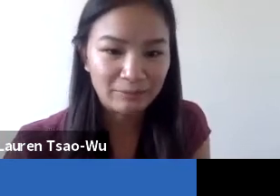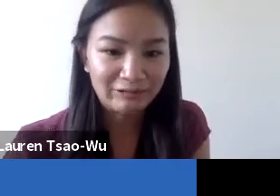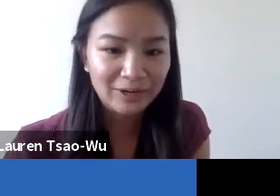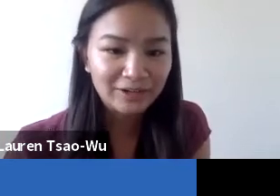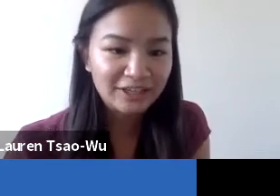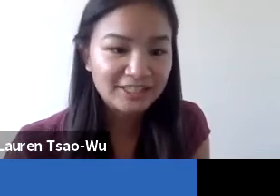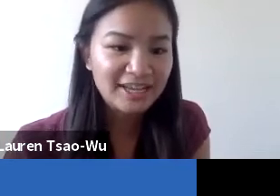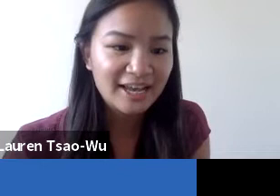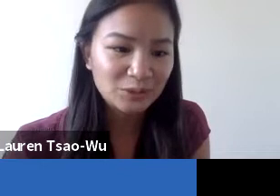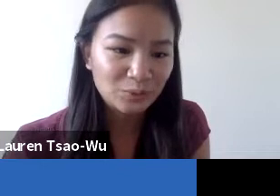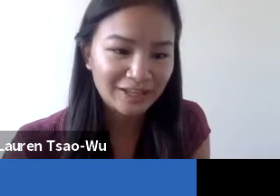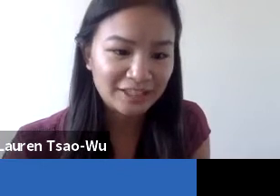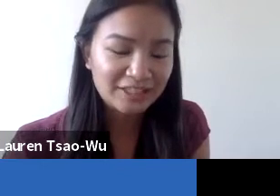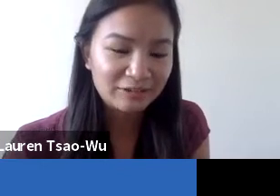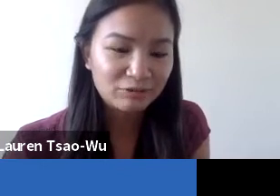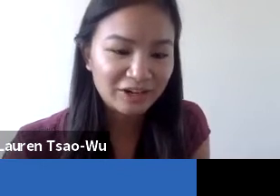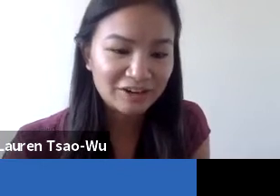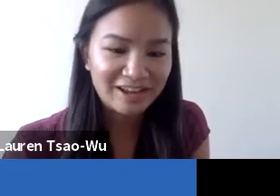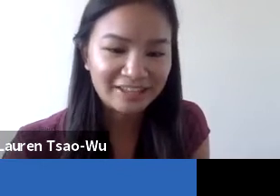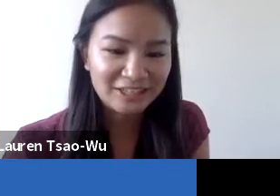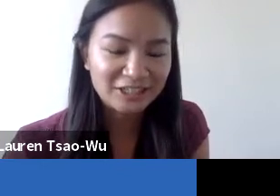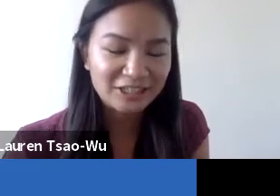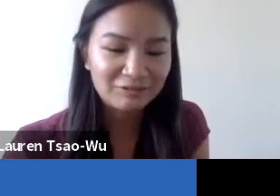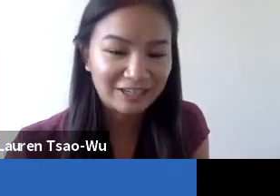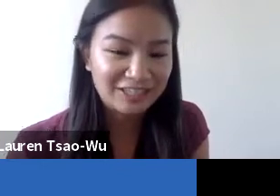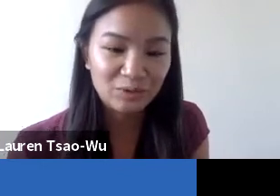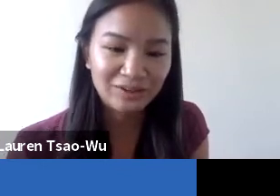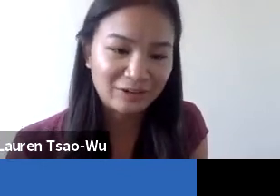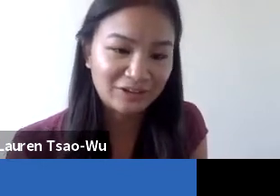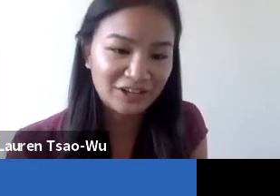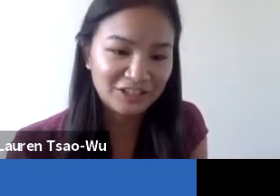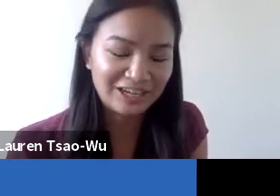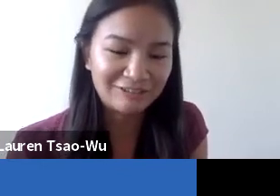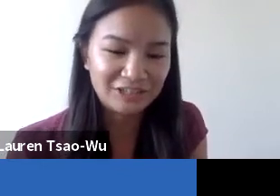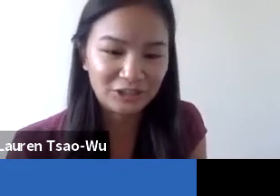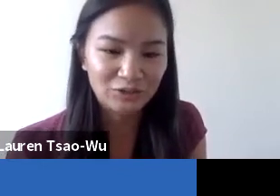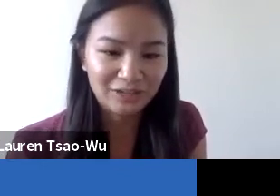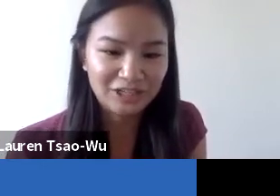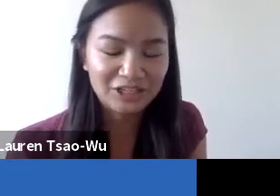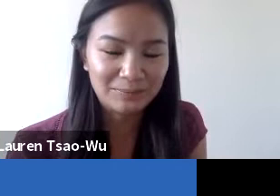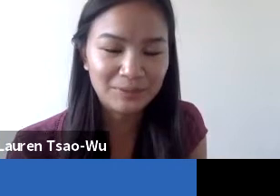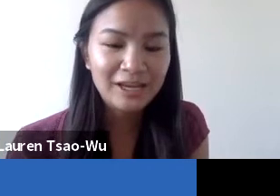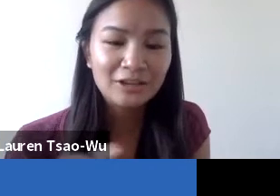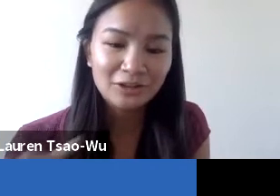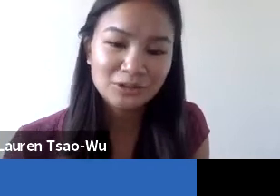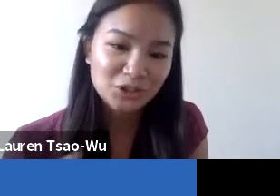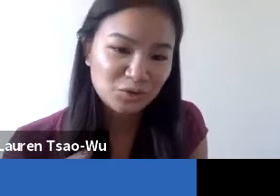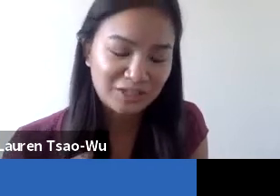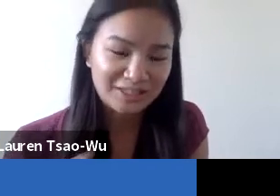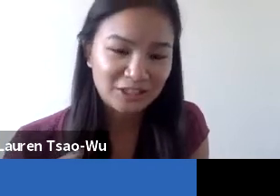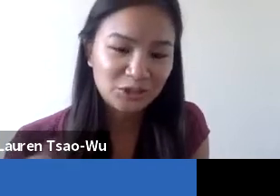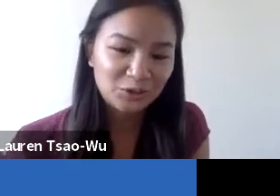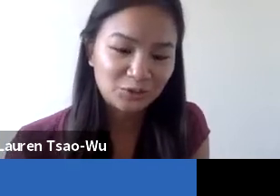limited number of partners, as well as fear that this vaccine would allow their daughters to have a sexual relationship. Those